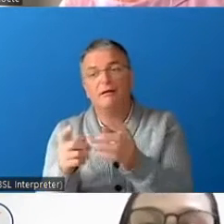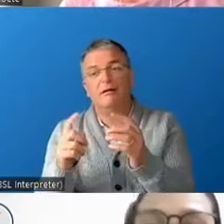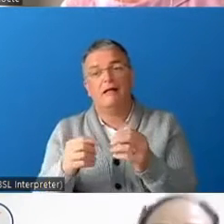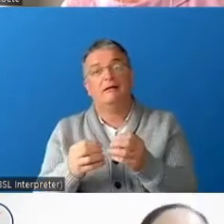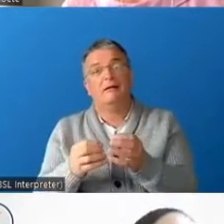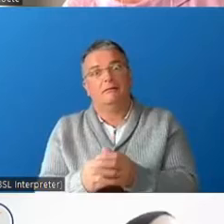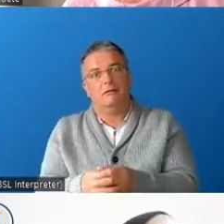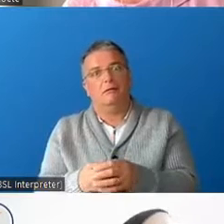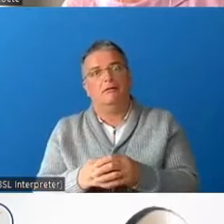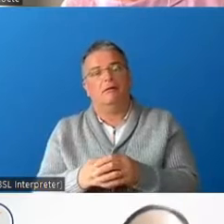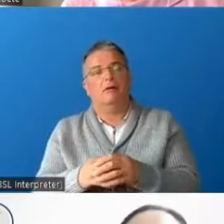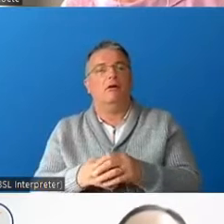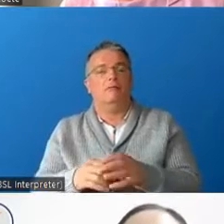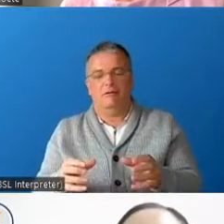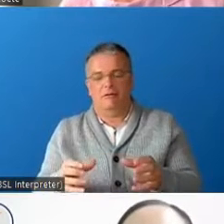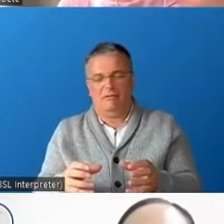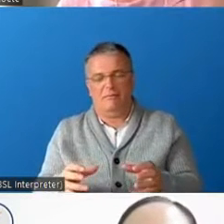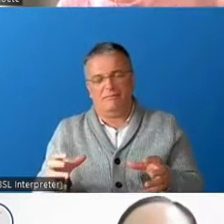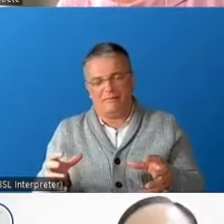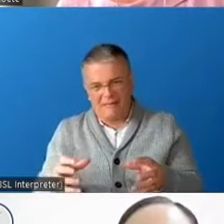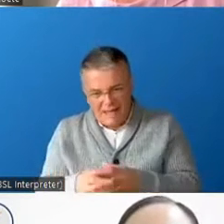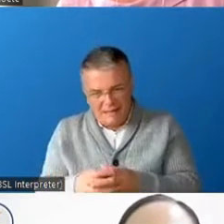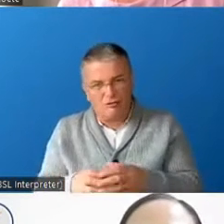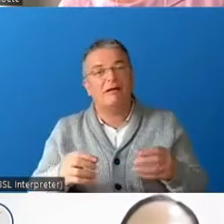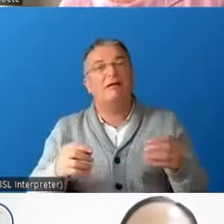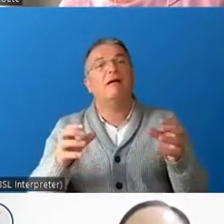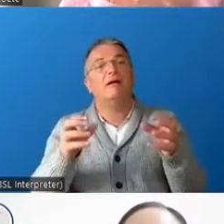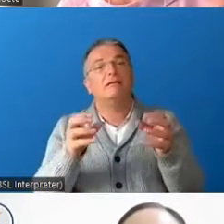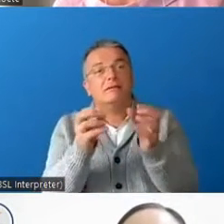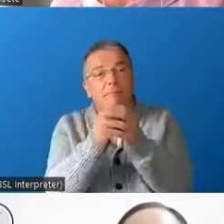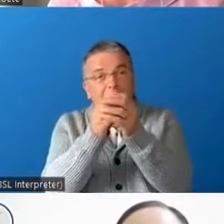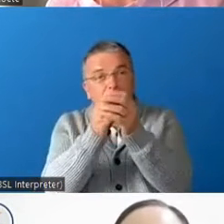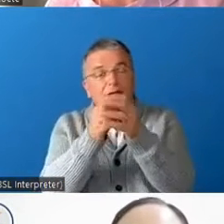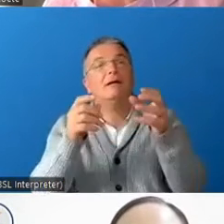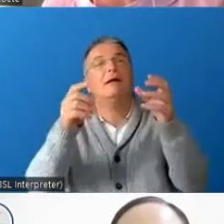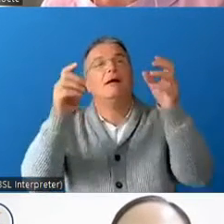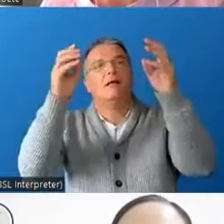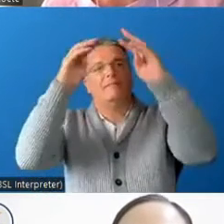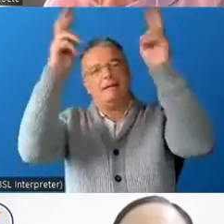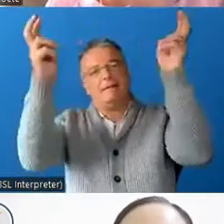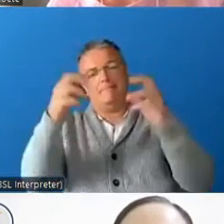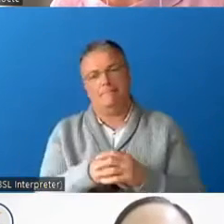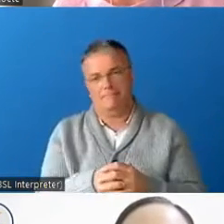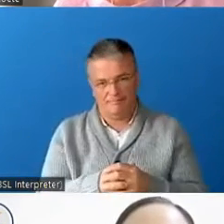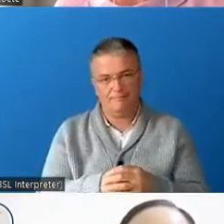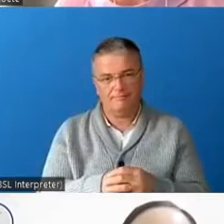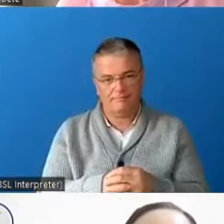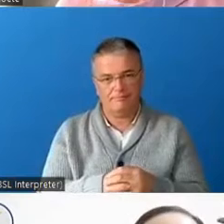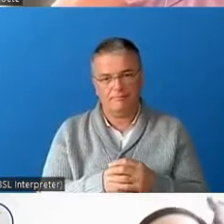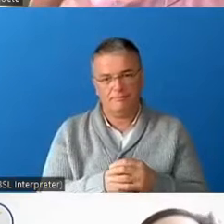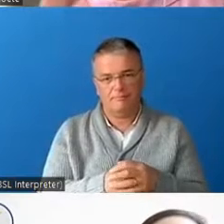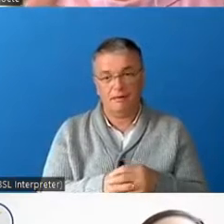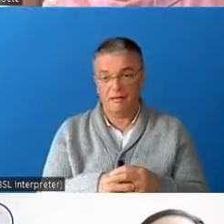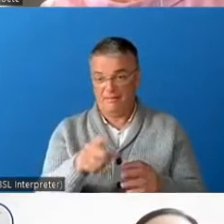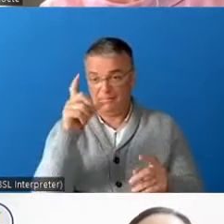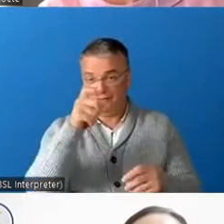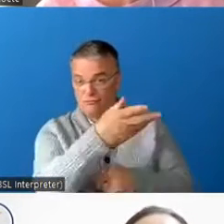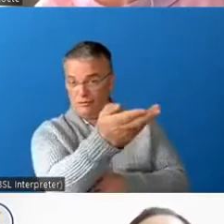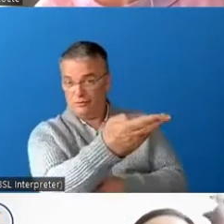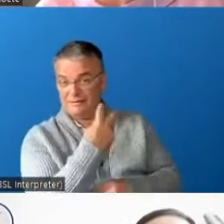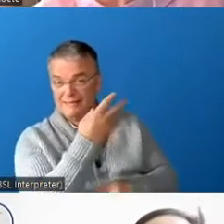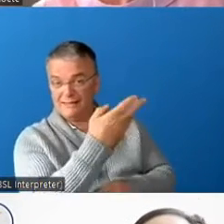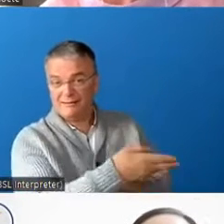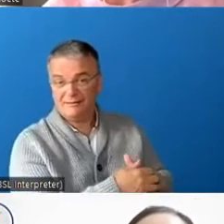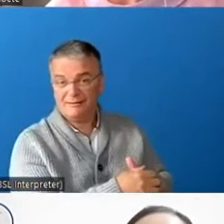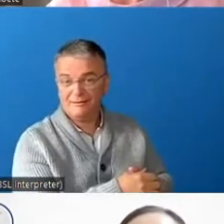into overarching themes in response to the questions. And here in this picture, you can again very beautifully see they have their